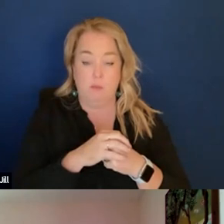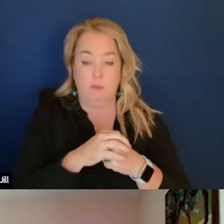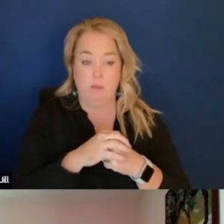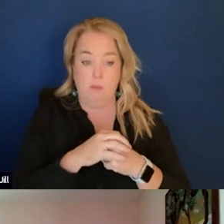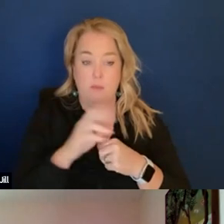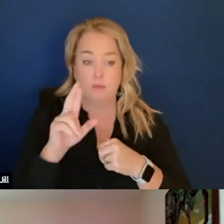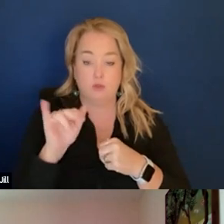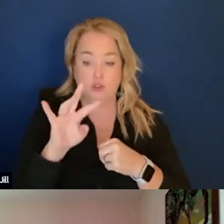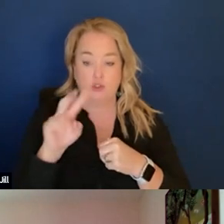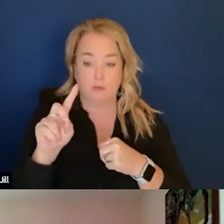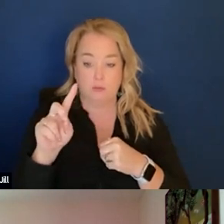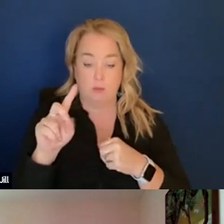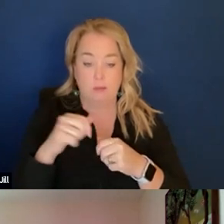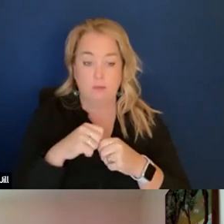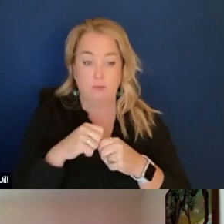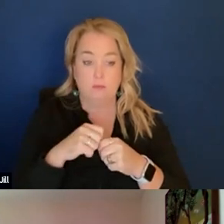Richard.